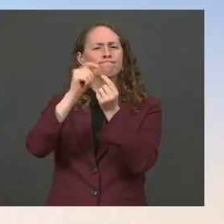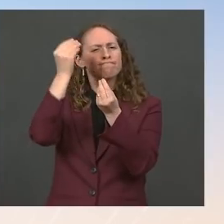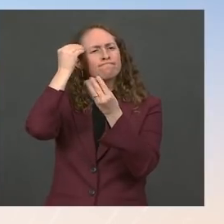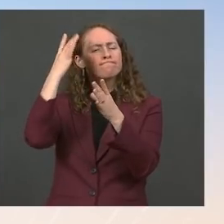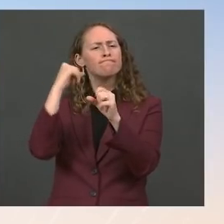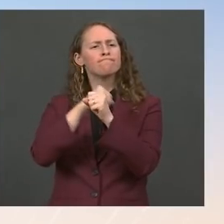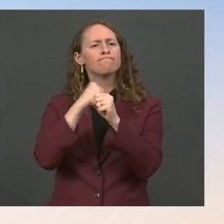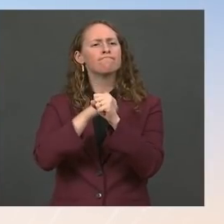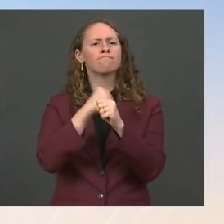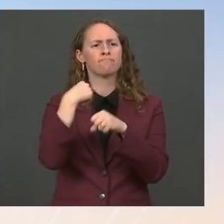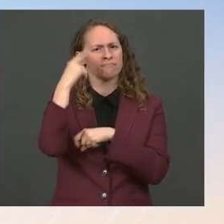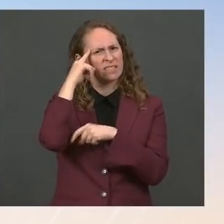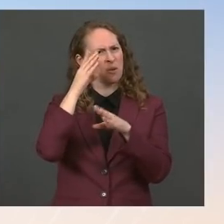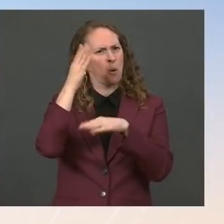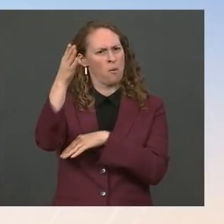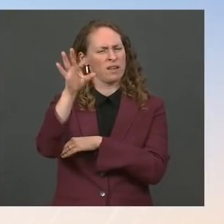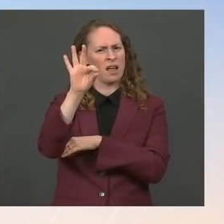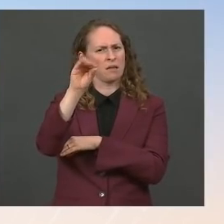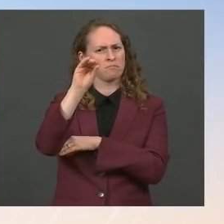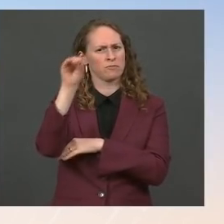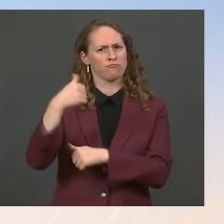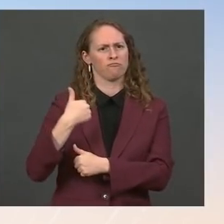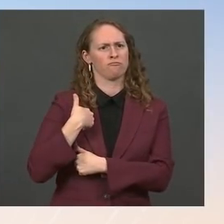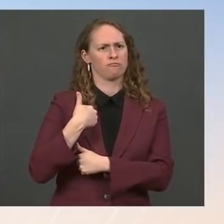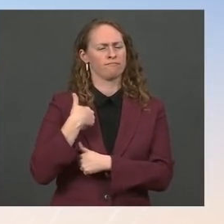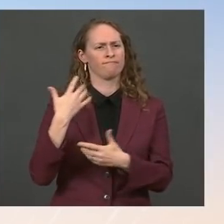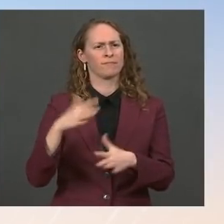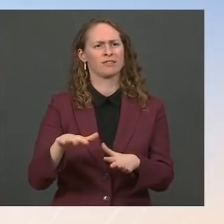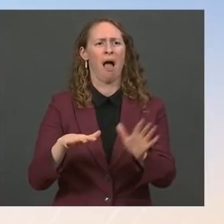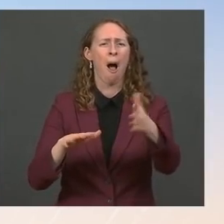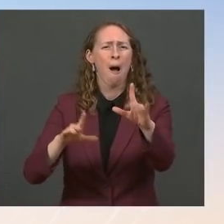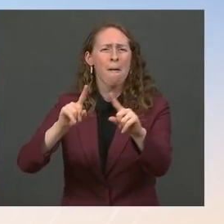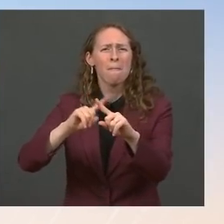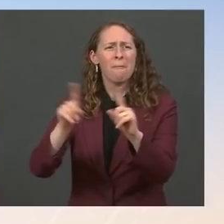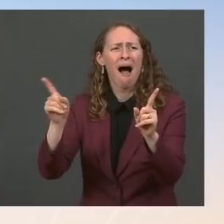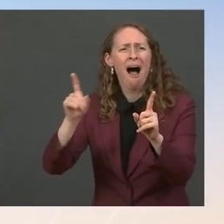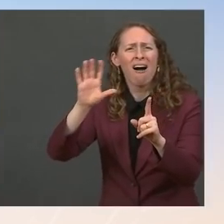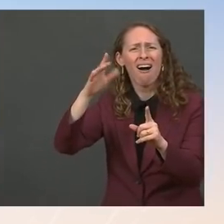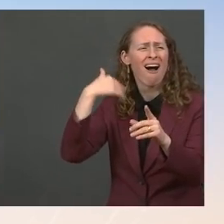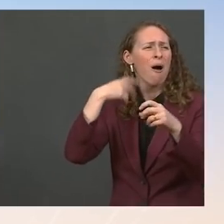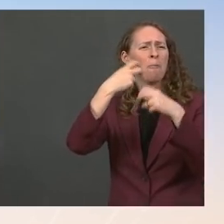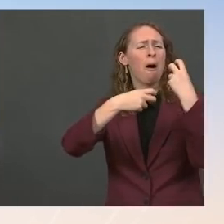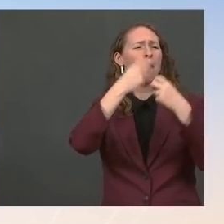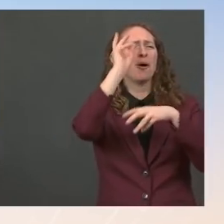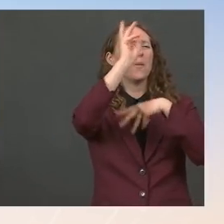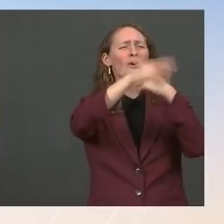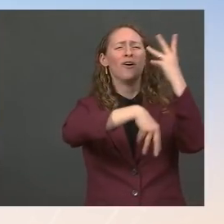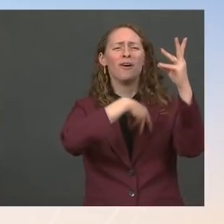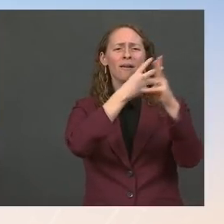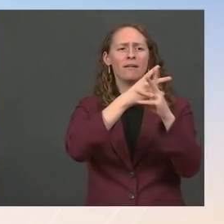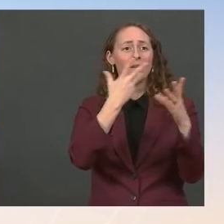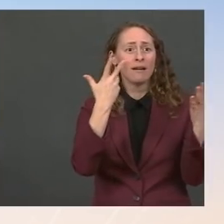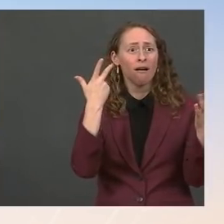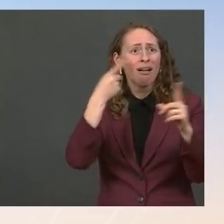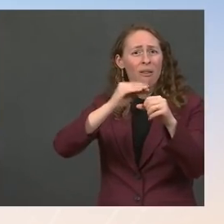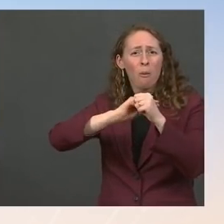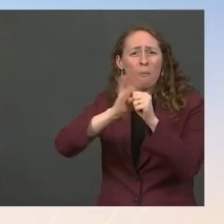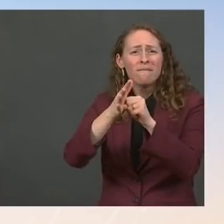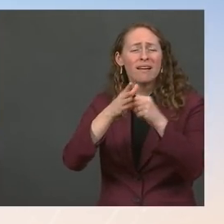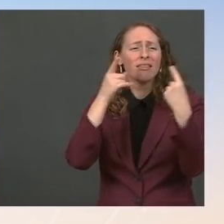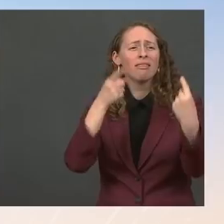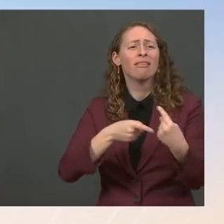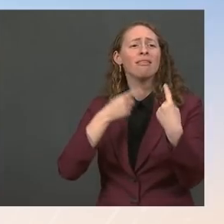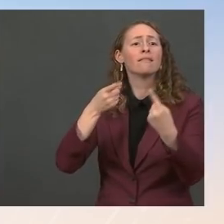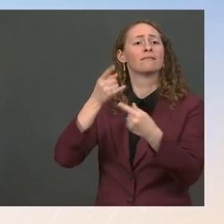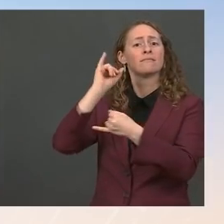over 90%, but I would point you them in for statistics. Branches, but there are other problems in the world than COVID-19, international terror, gang